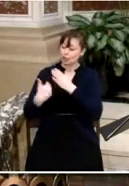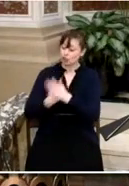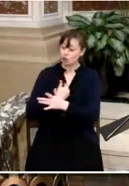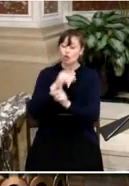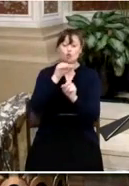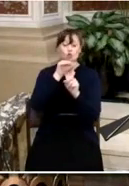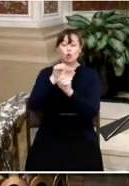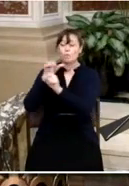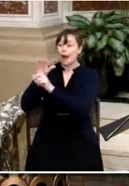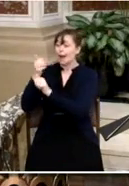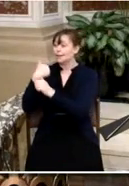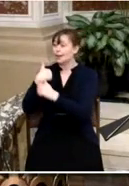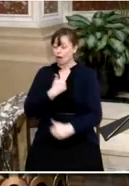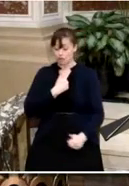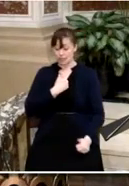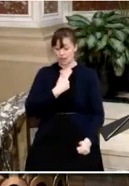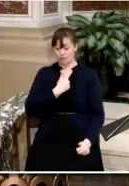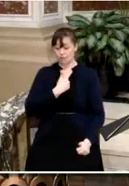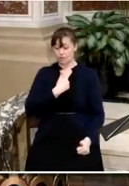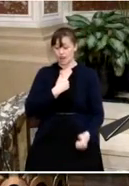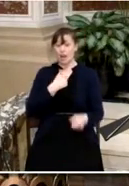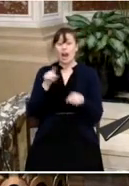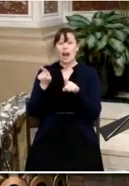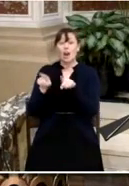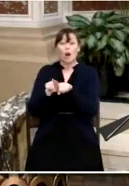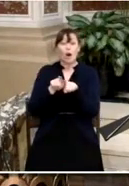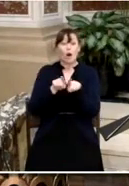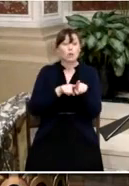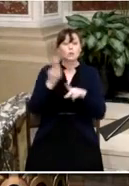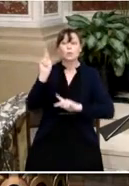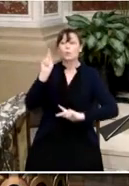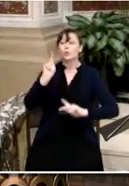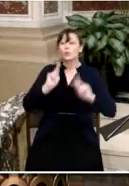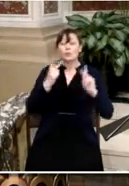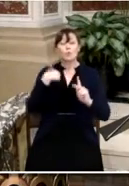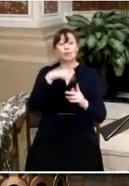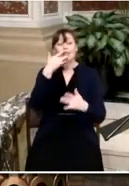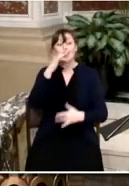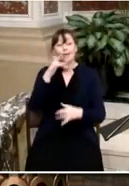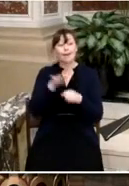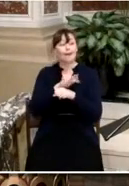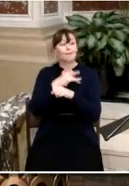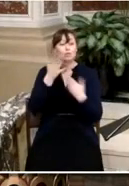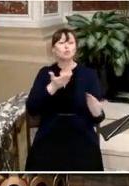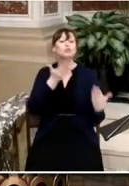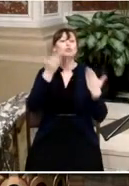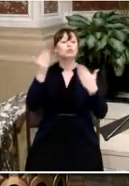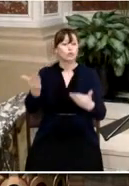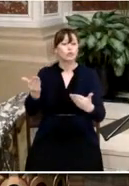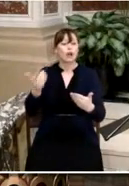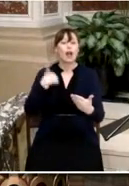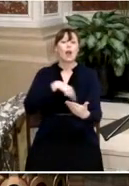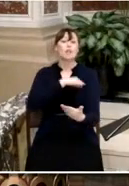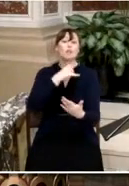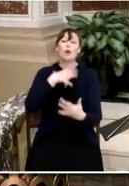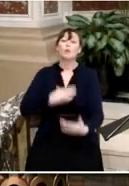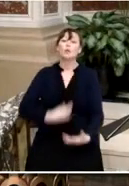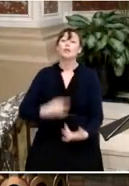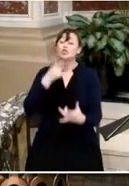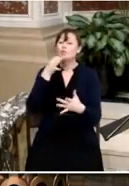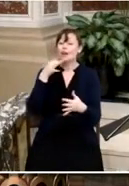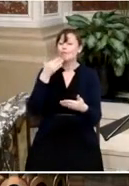to ourselves and to the people that we are privileged to serve that we wish to be